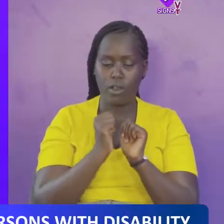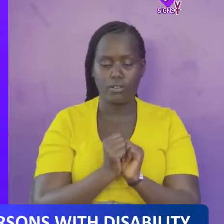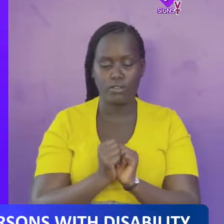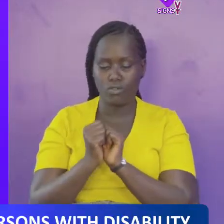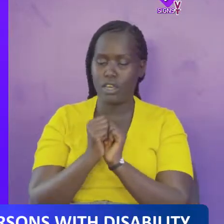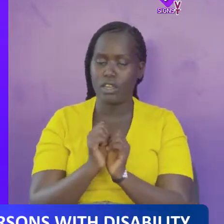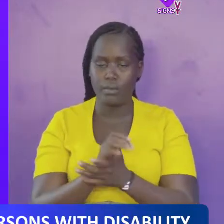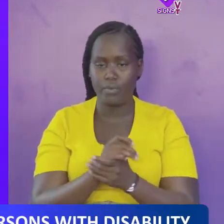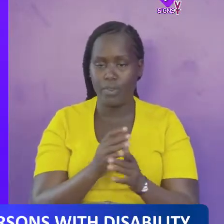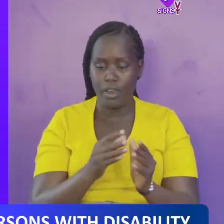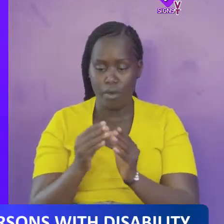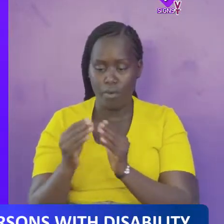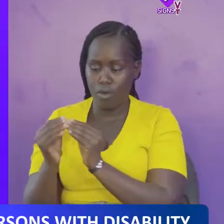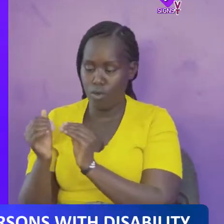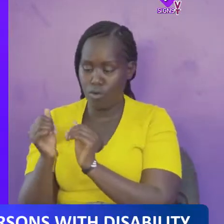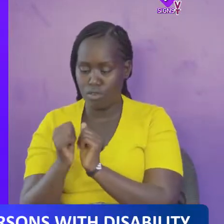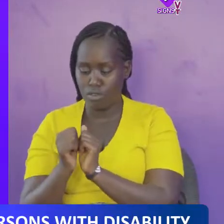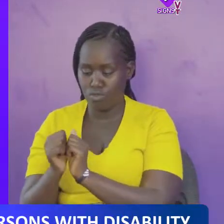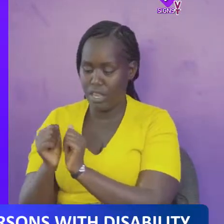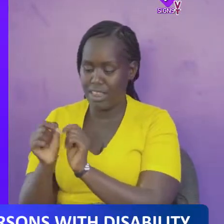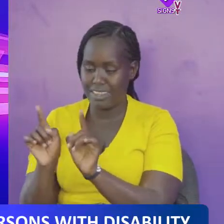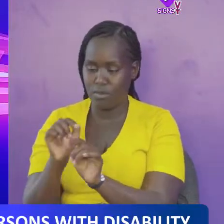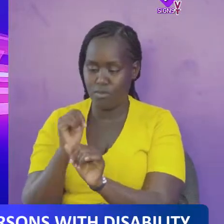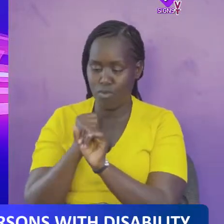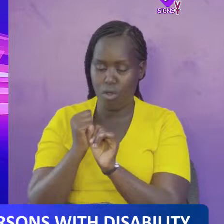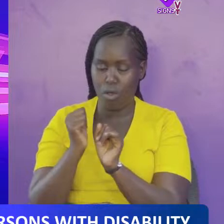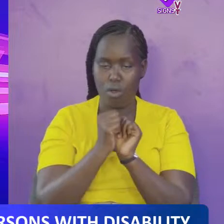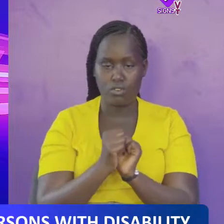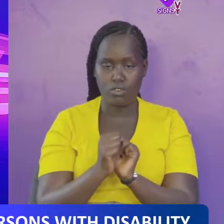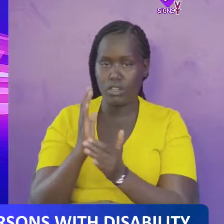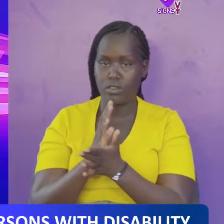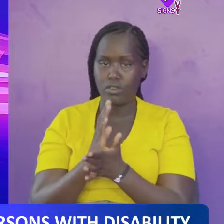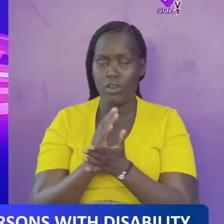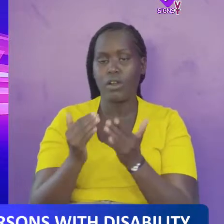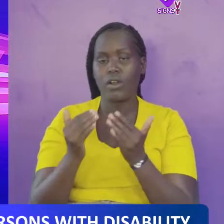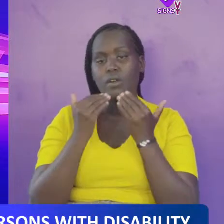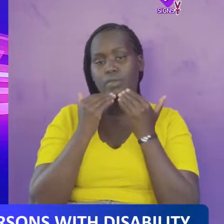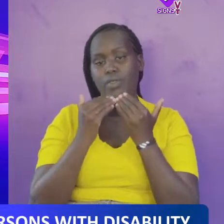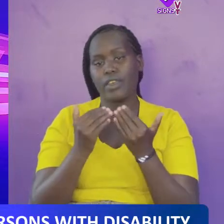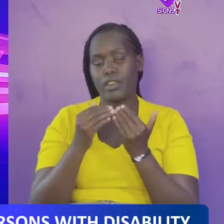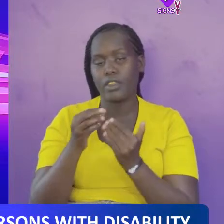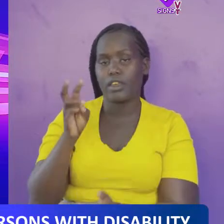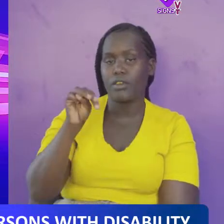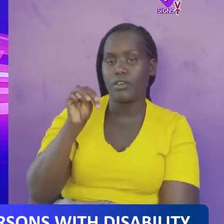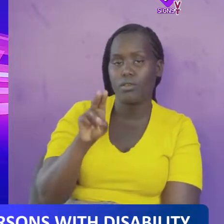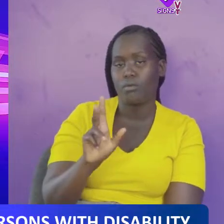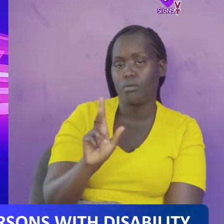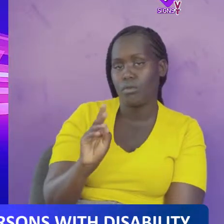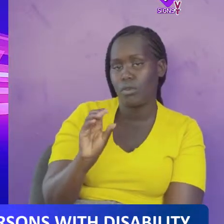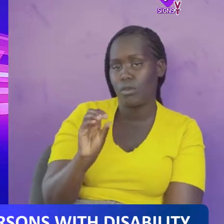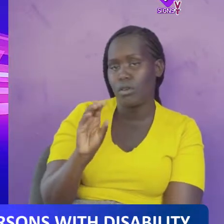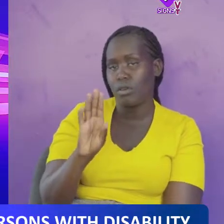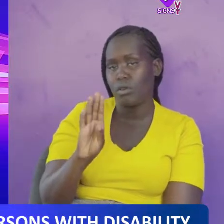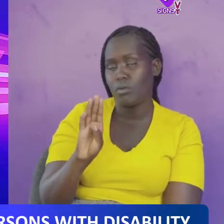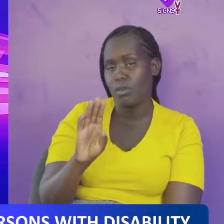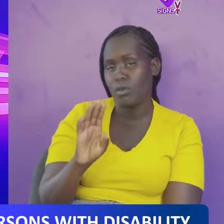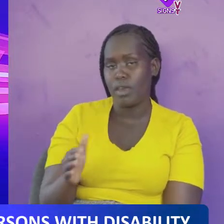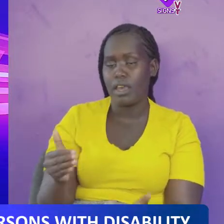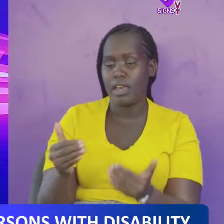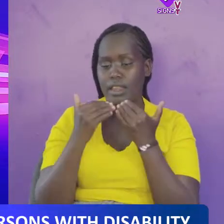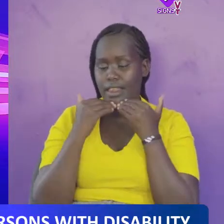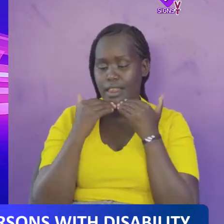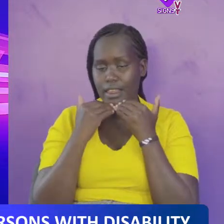go together. Yeah. Indeed. Thank you so much, Josephta Mukobe, CBS. Once again, thank you for